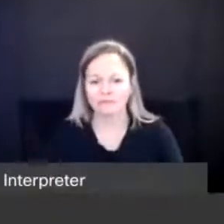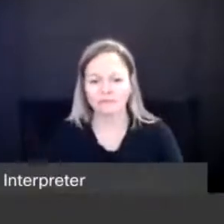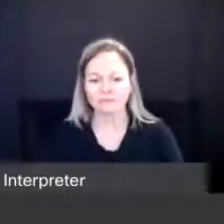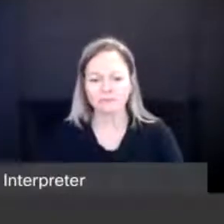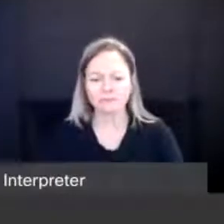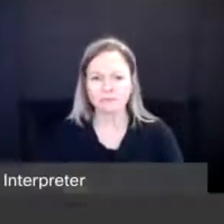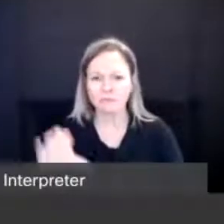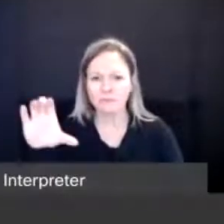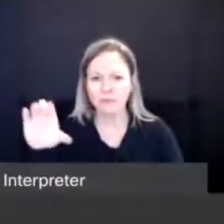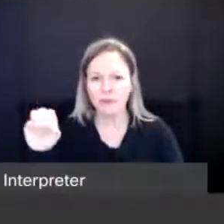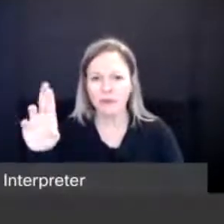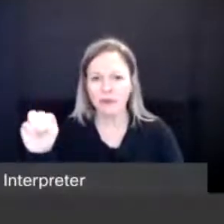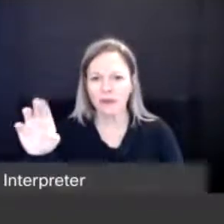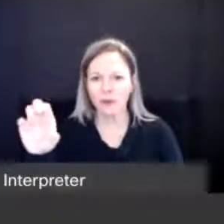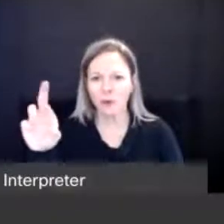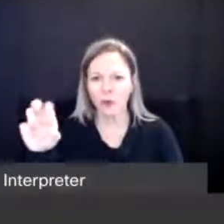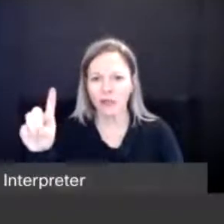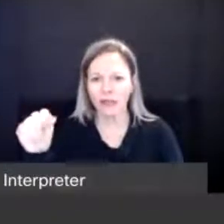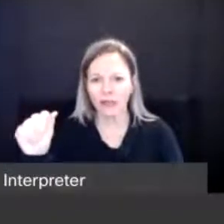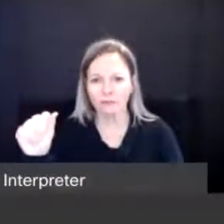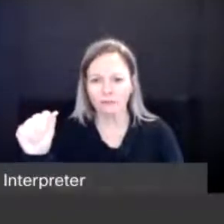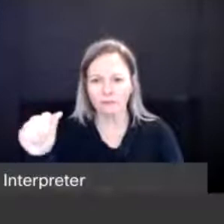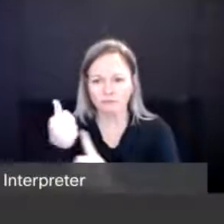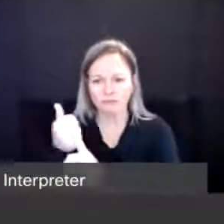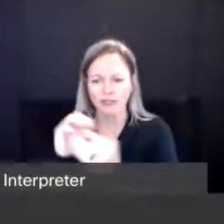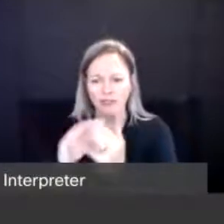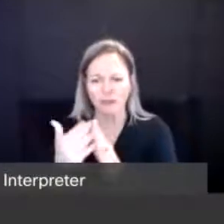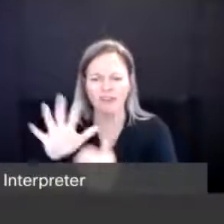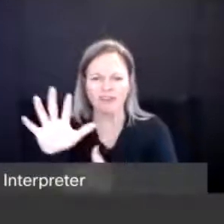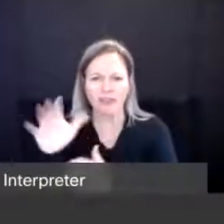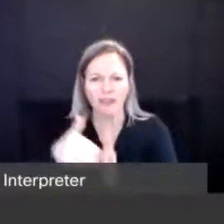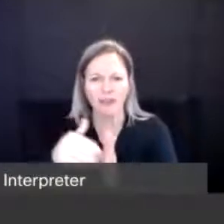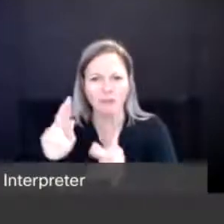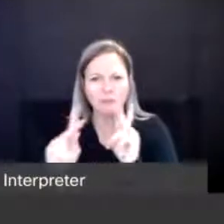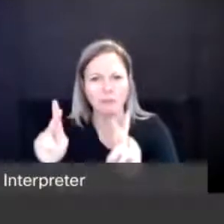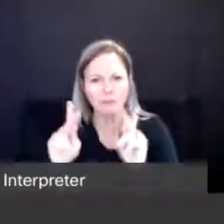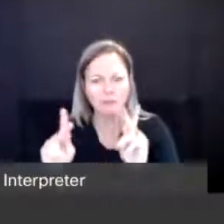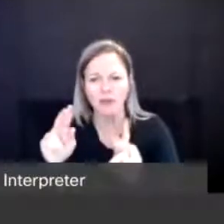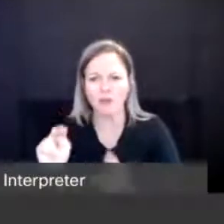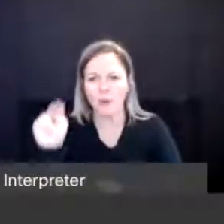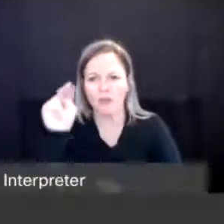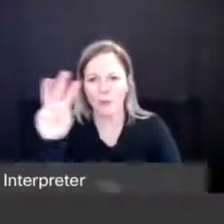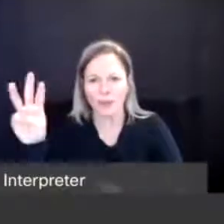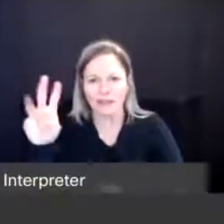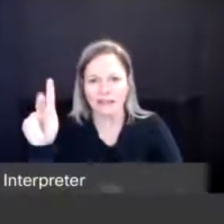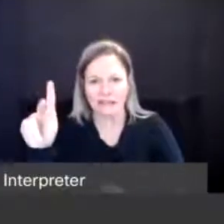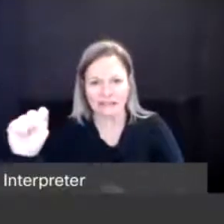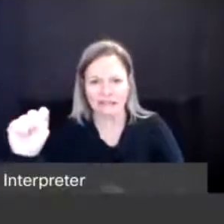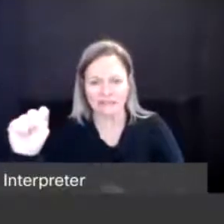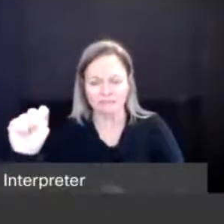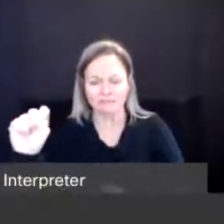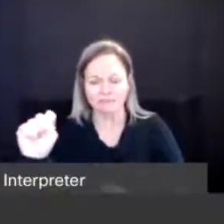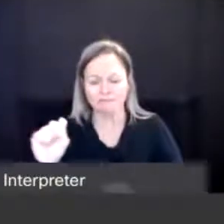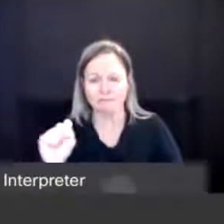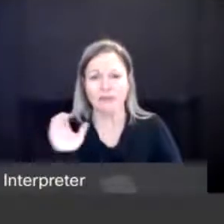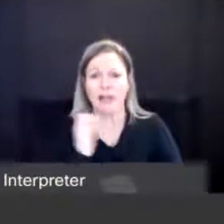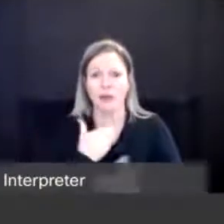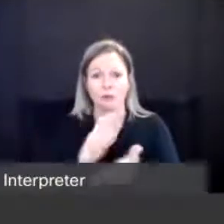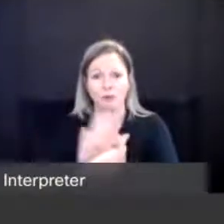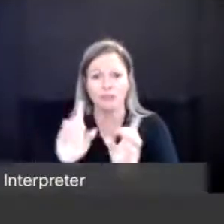Concordia is a community of about 5,000 people, Northwest Kansas. Our school district serves